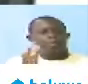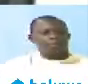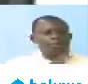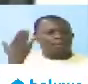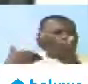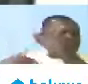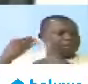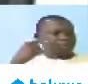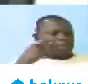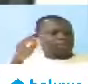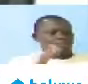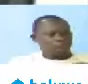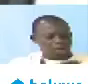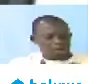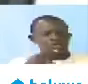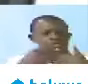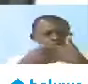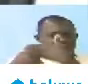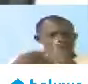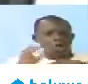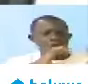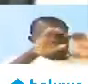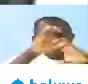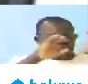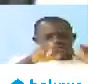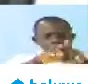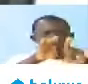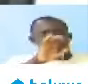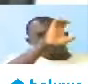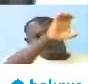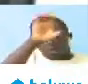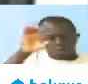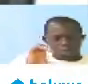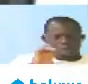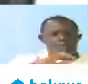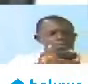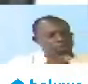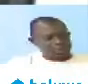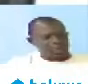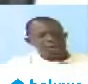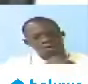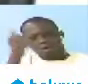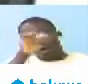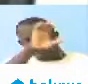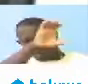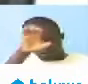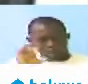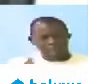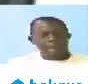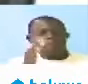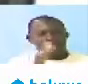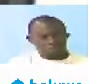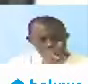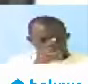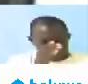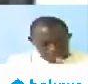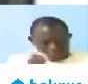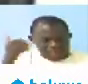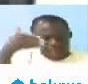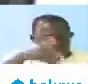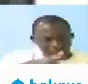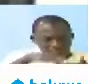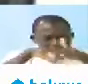those days, they used to have contacts with countries between them and certain countries. They never do na Bangkok doha. Before you go into